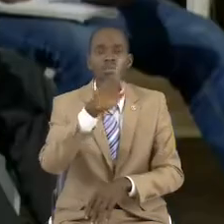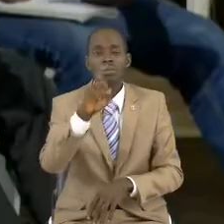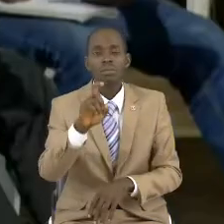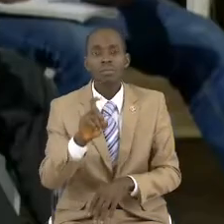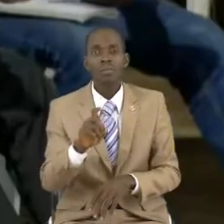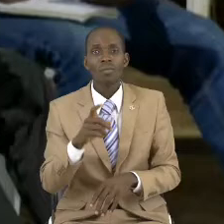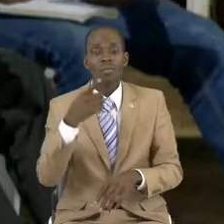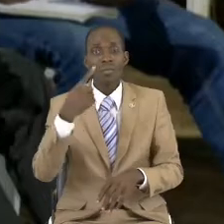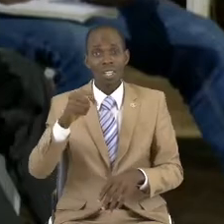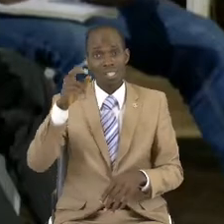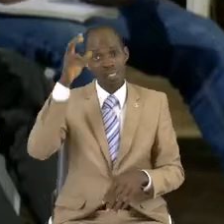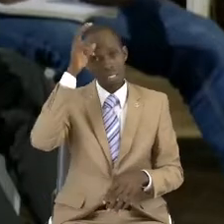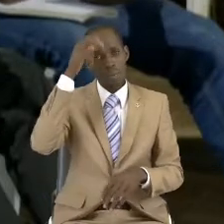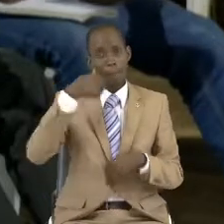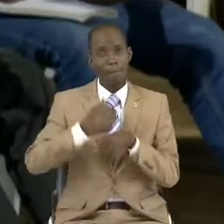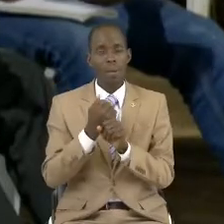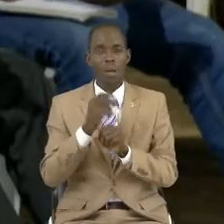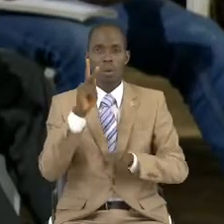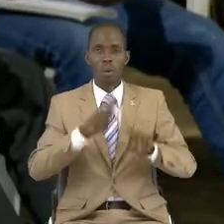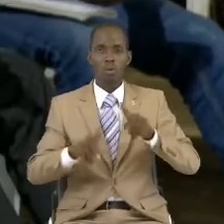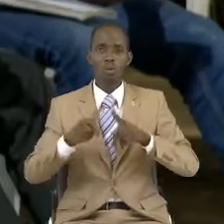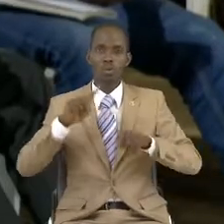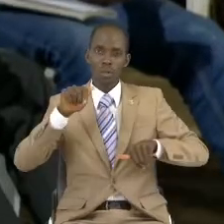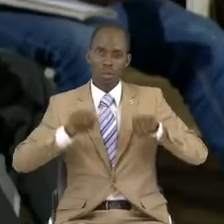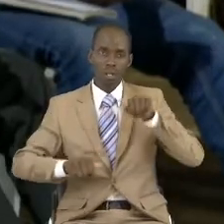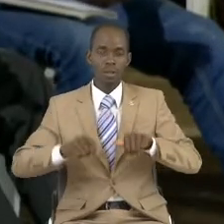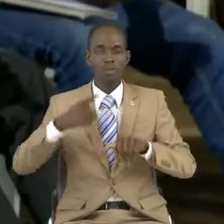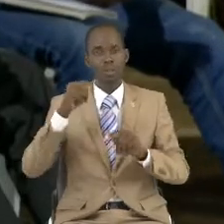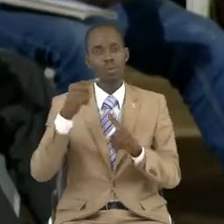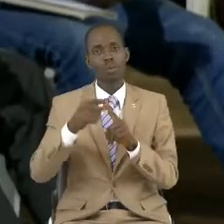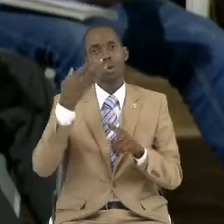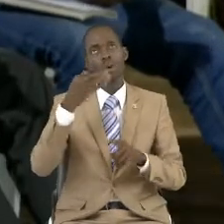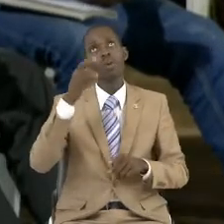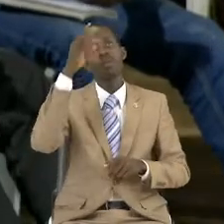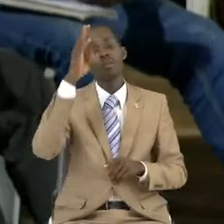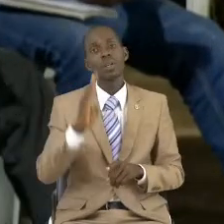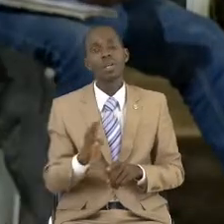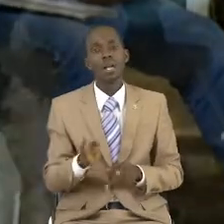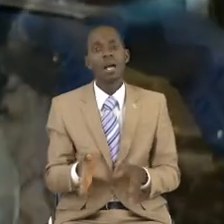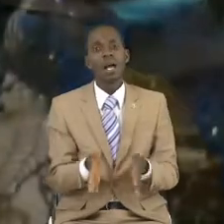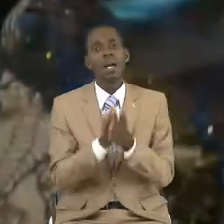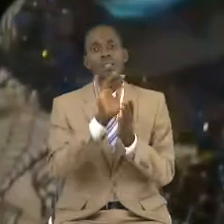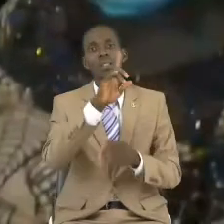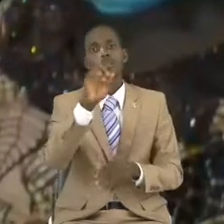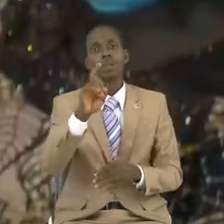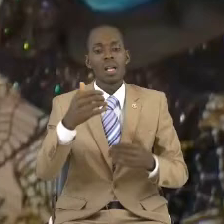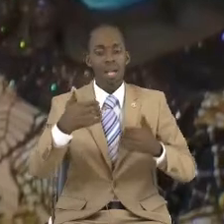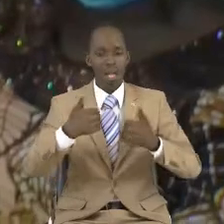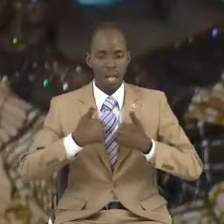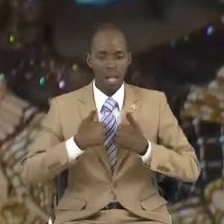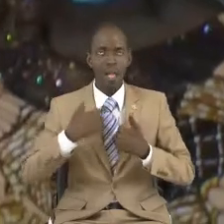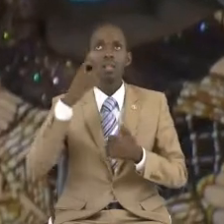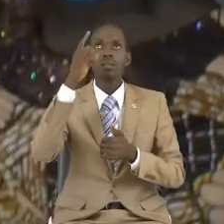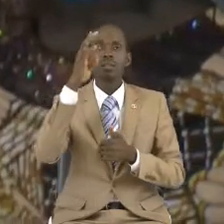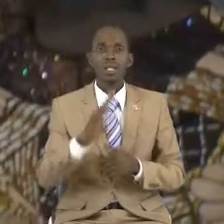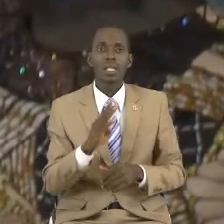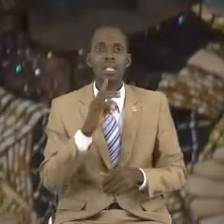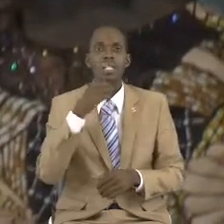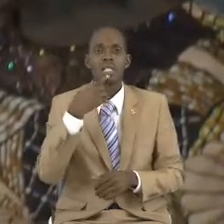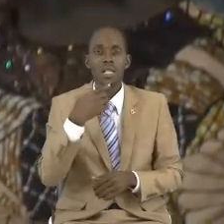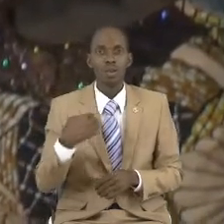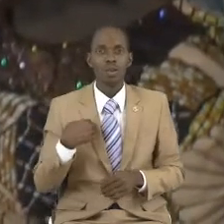doubt the words of god as god said we should live